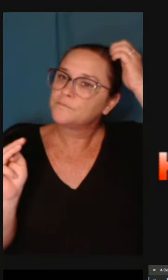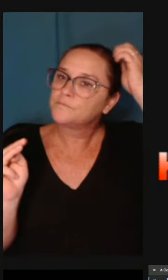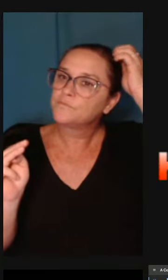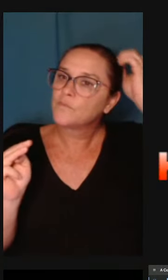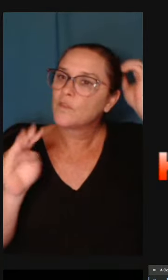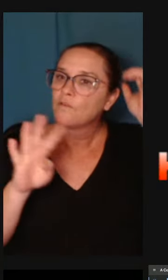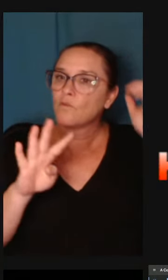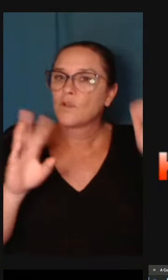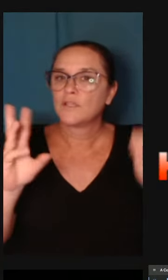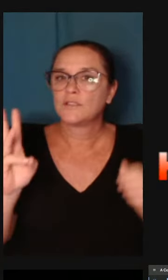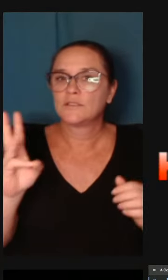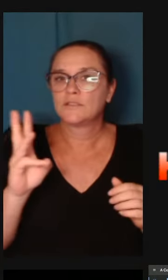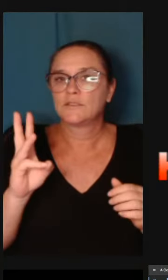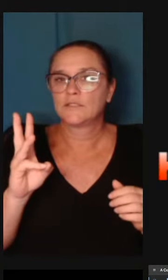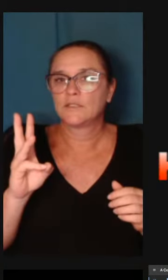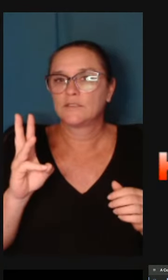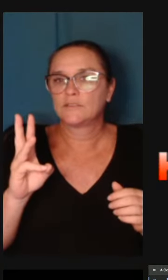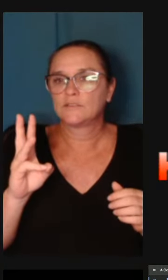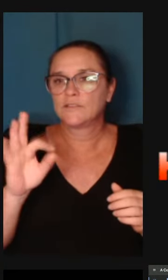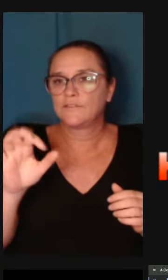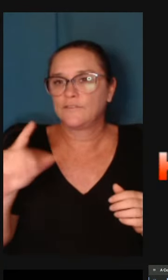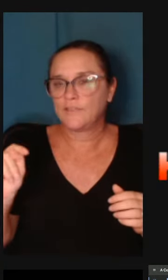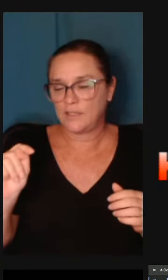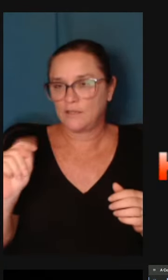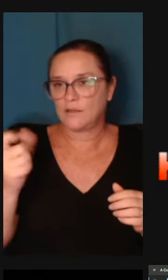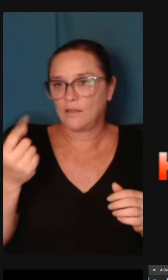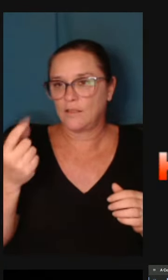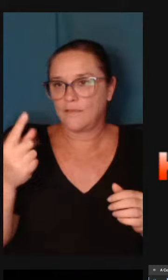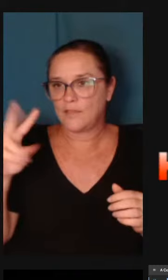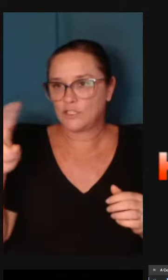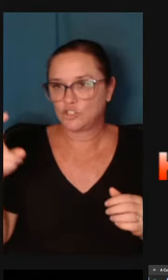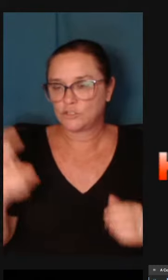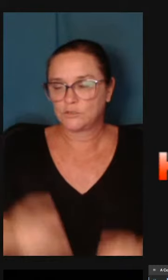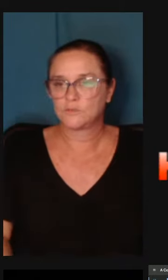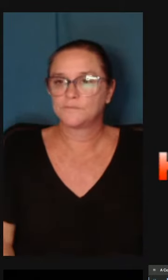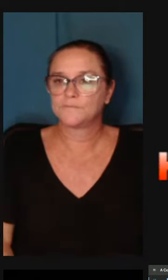46 and feet 11 inches, as you see there.